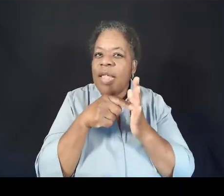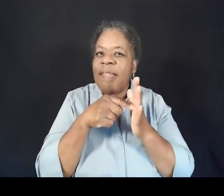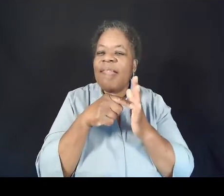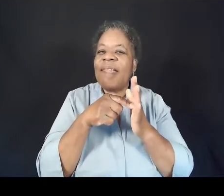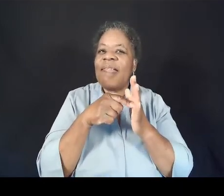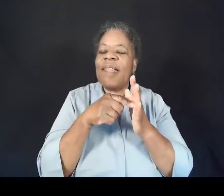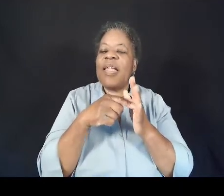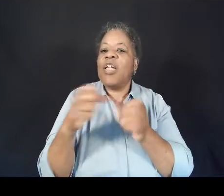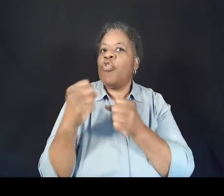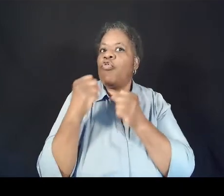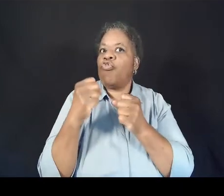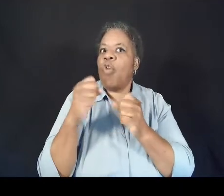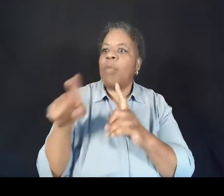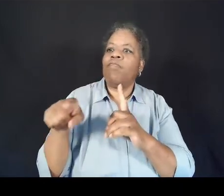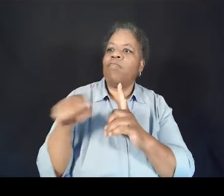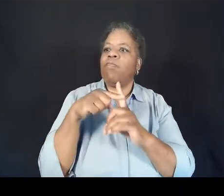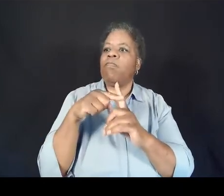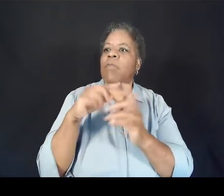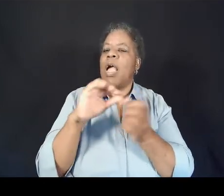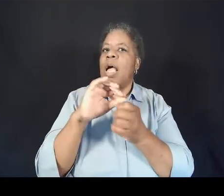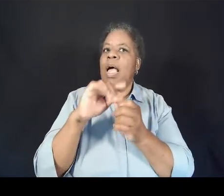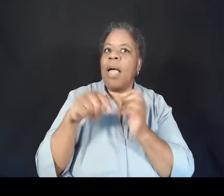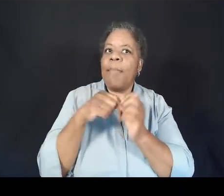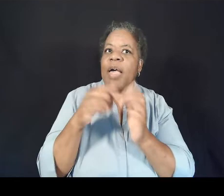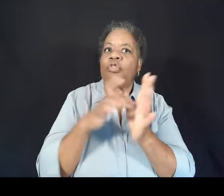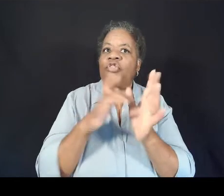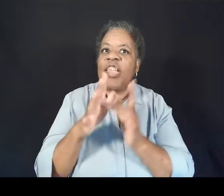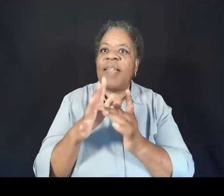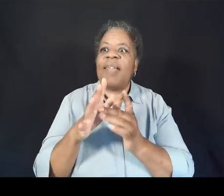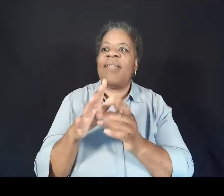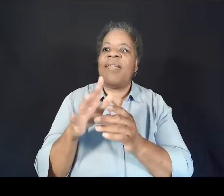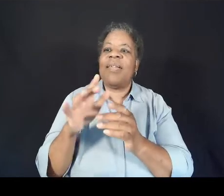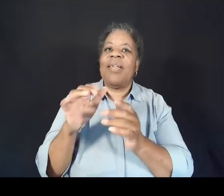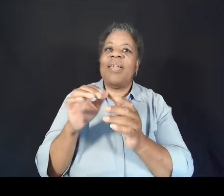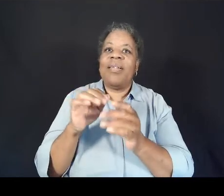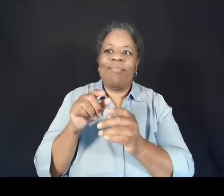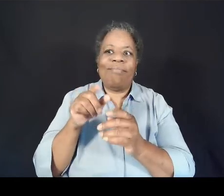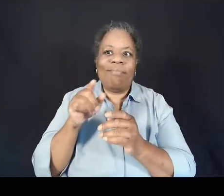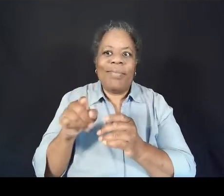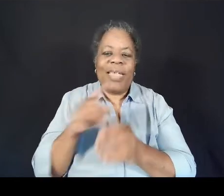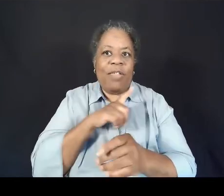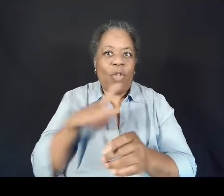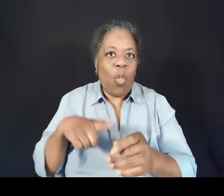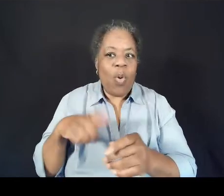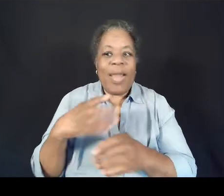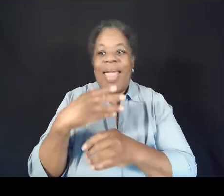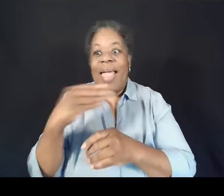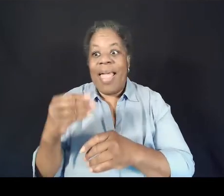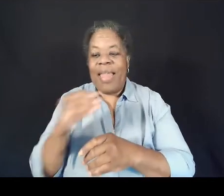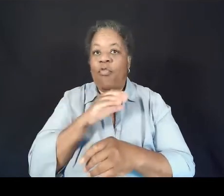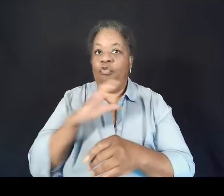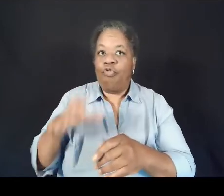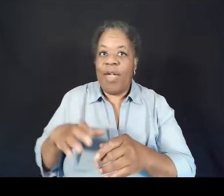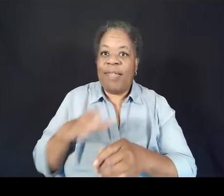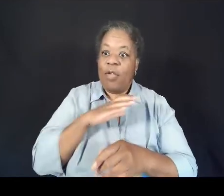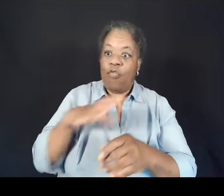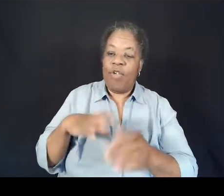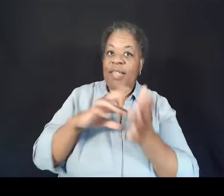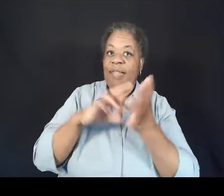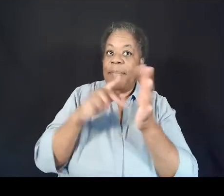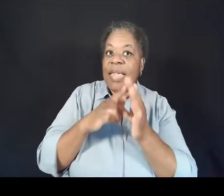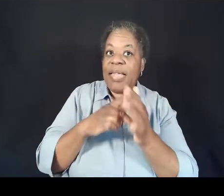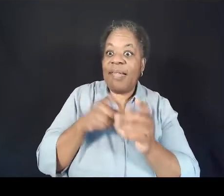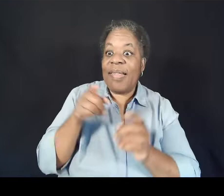James makes about Jesus here, that he is both Lord and Christ. Christ means that he was none other than